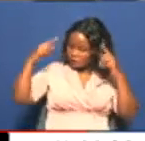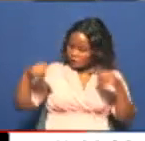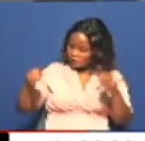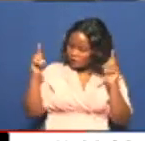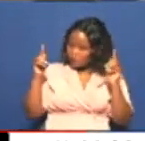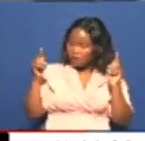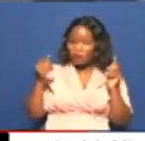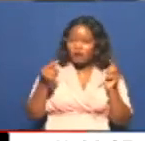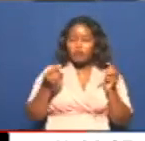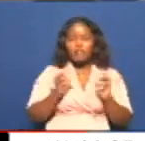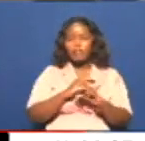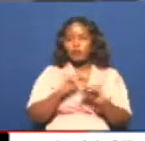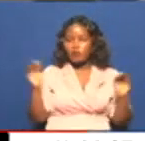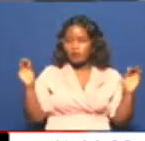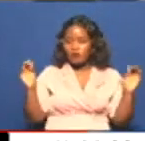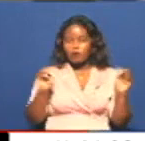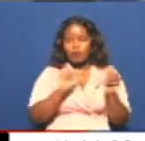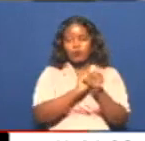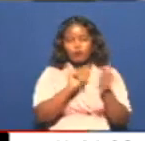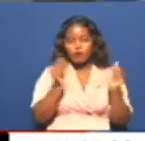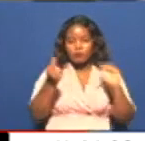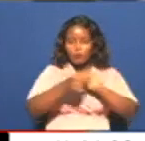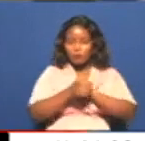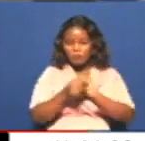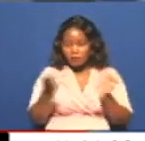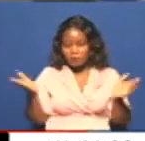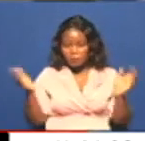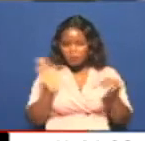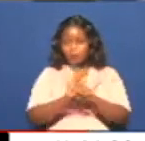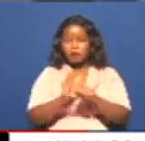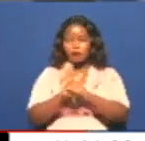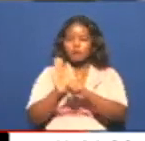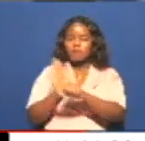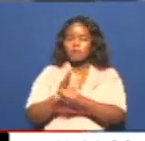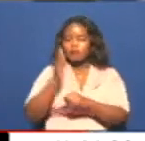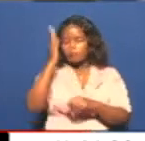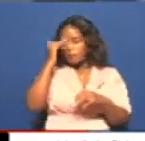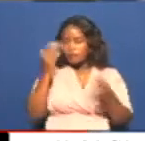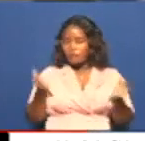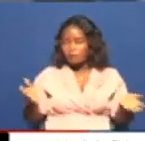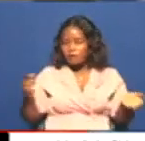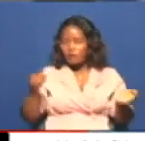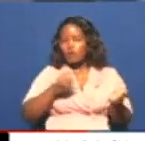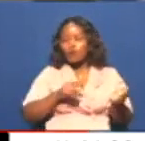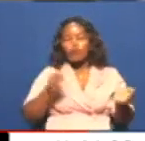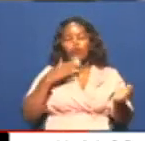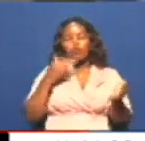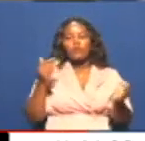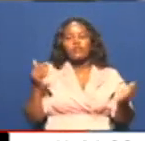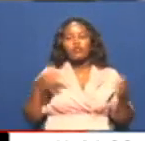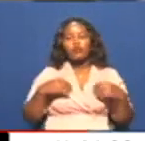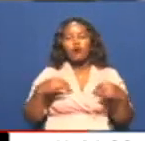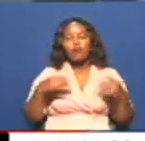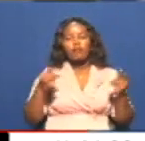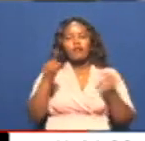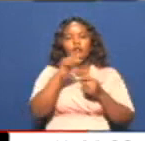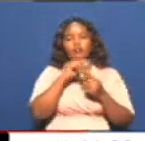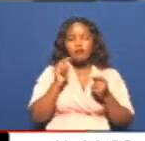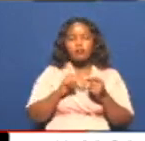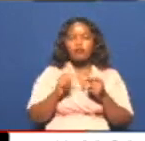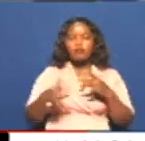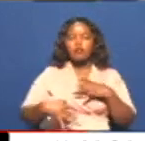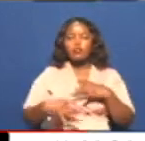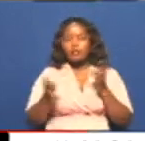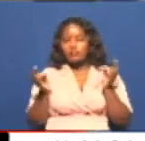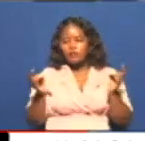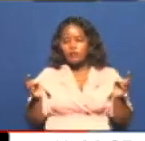miscellaneous amendments, will always come every now and then, because we want to make them to fit specific interests at that time. And even